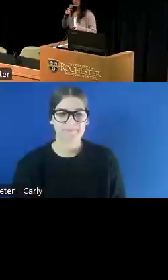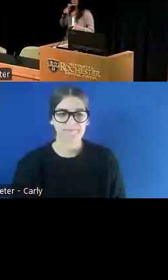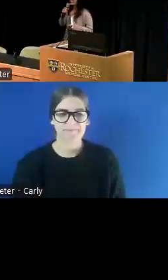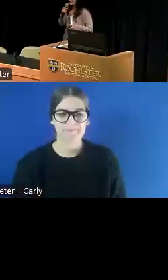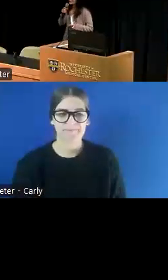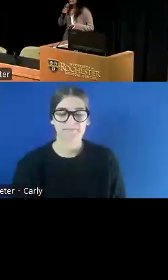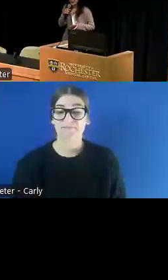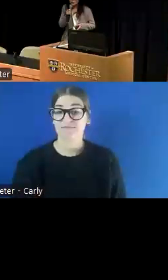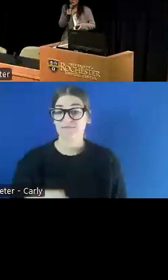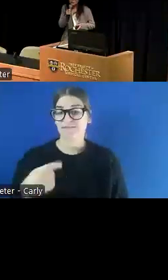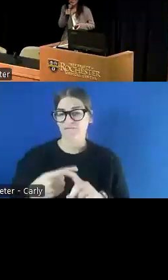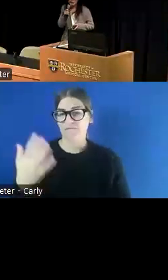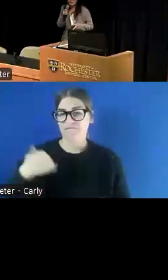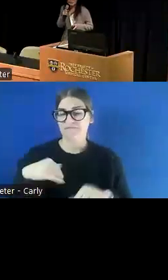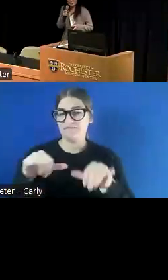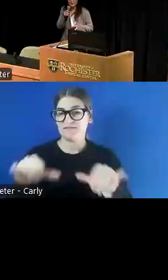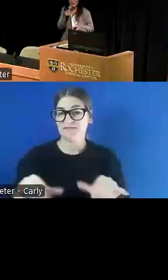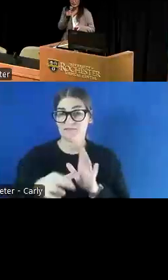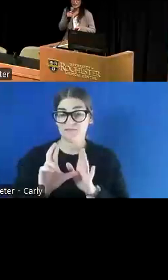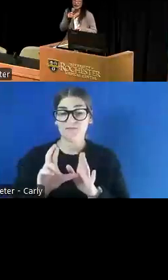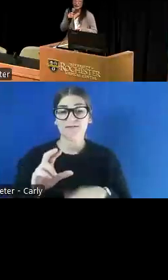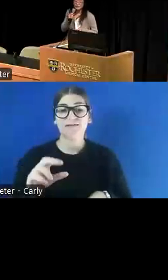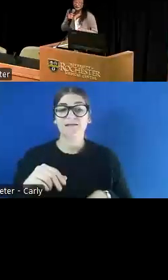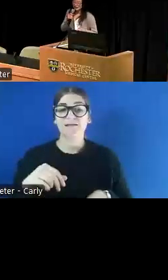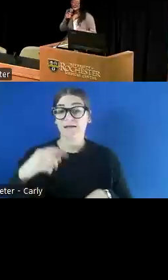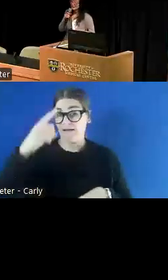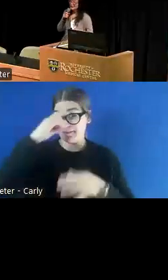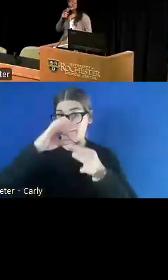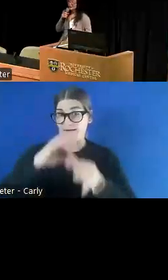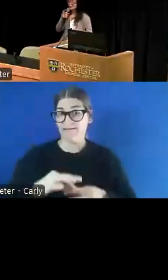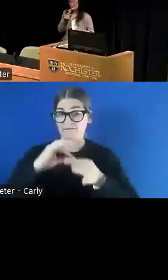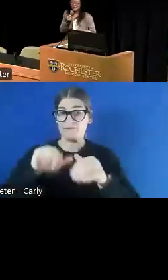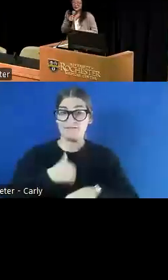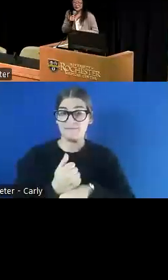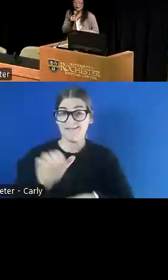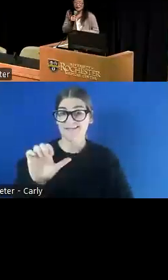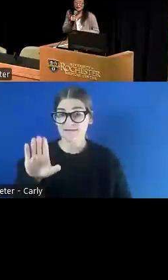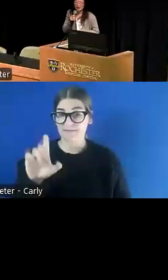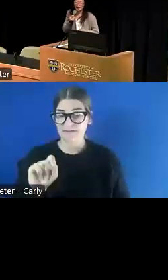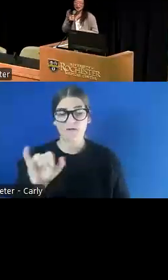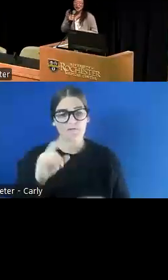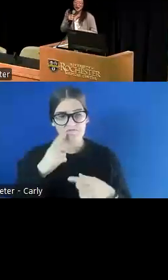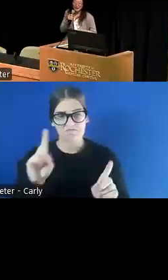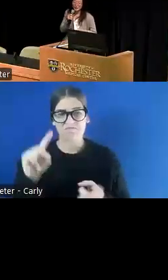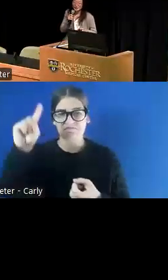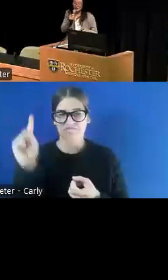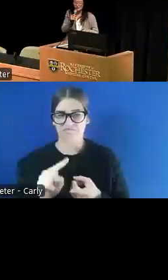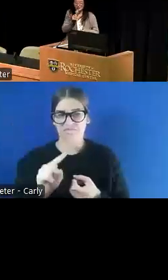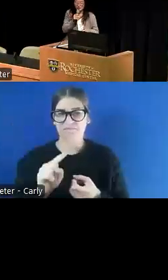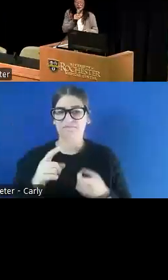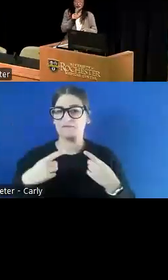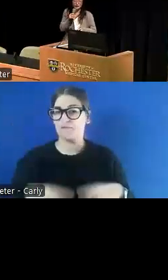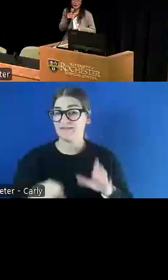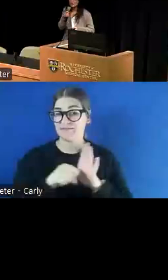systematic review that mindfulness-based CBT was effective in reducing depressive thoughts and depressive symptoms